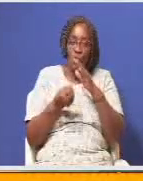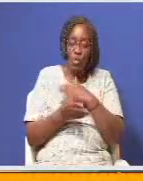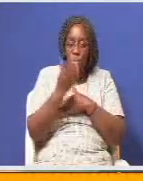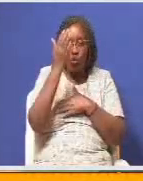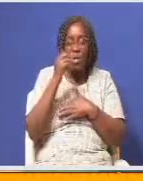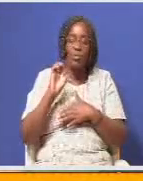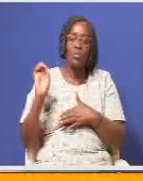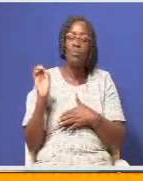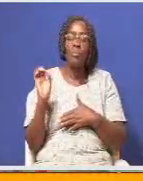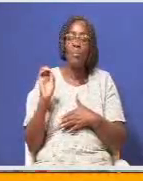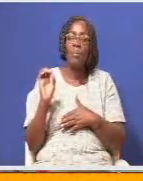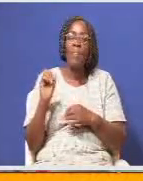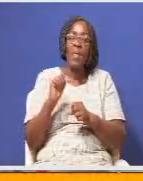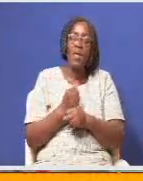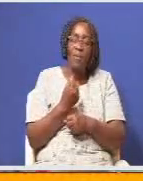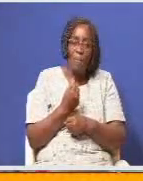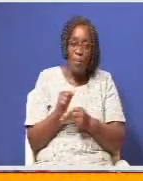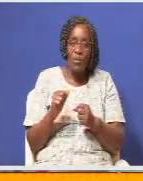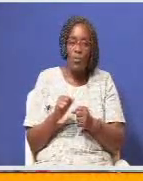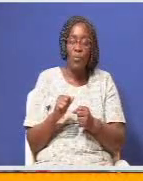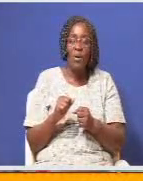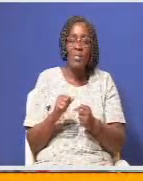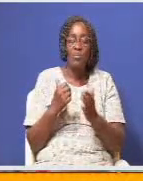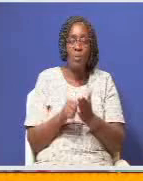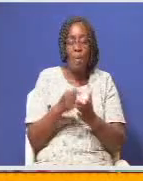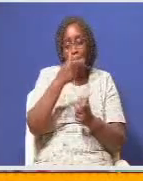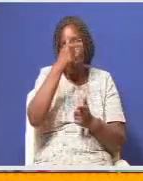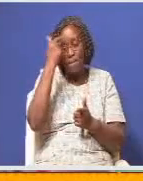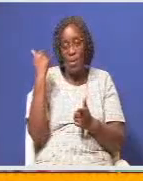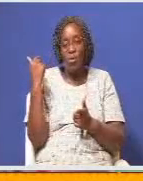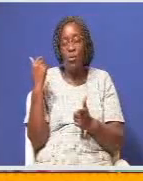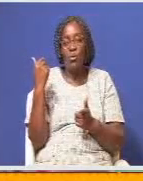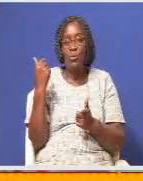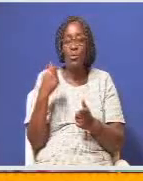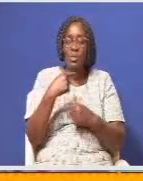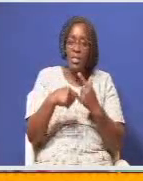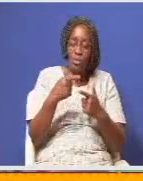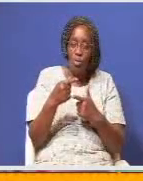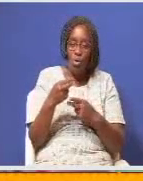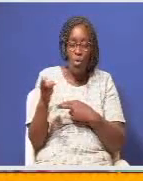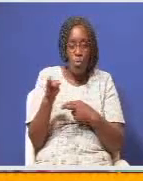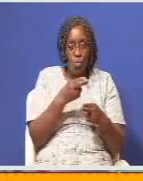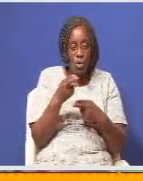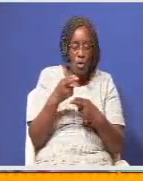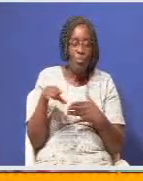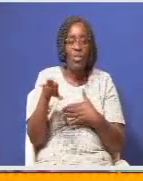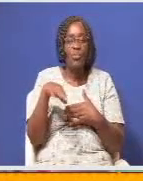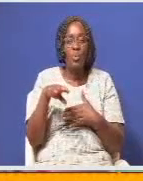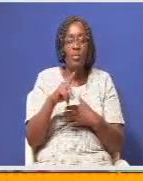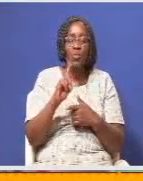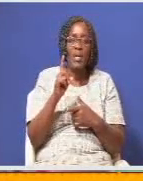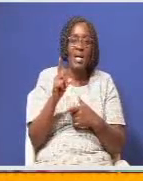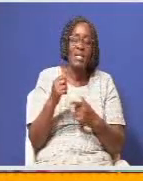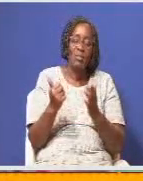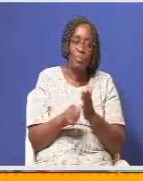emergency. Certainly we can't qualify this as disaster, because KDF doesn't need to go with arms in a place where there's disaster.